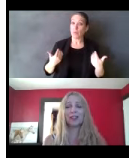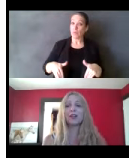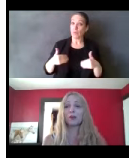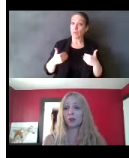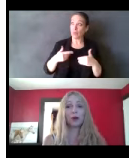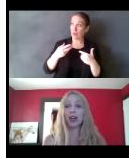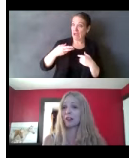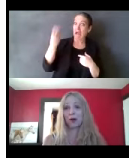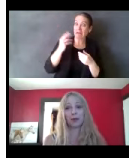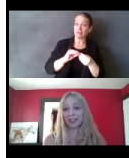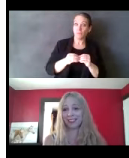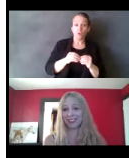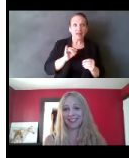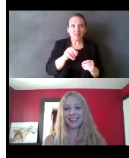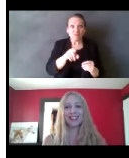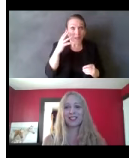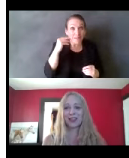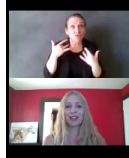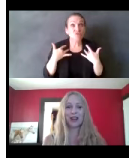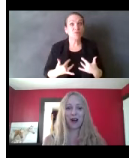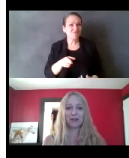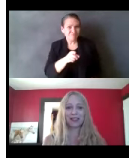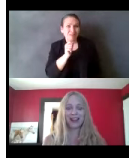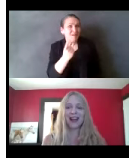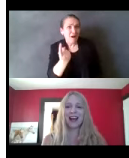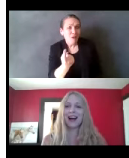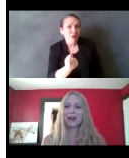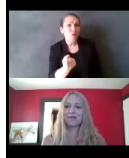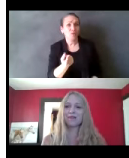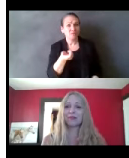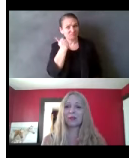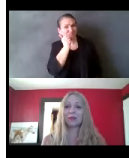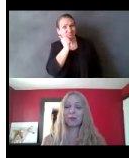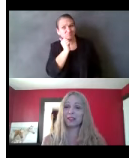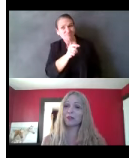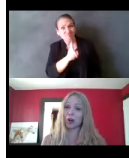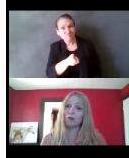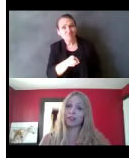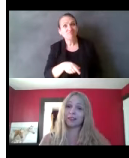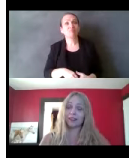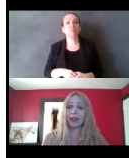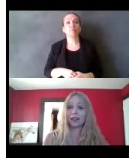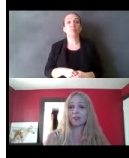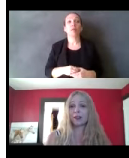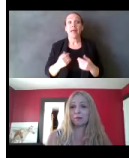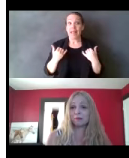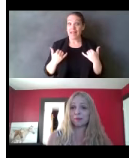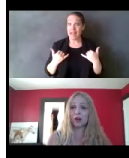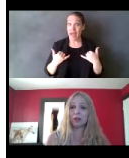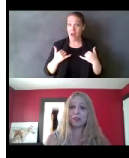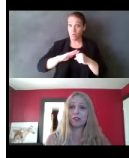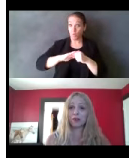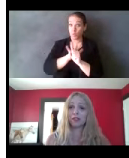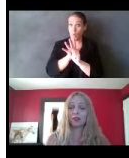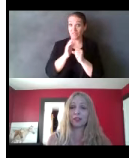depression, you are not alone. This is not uncommon. Because of COVID, as